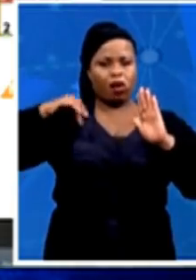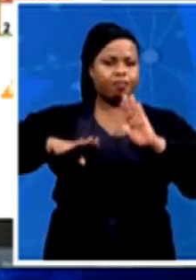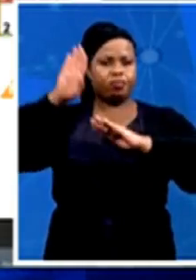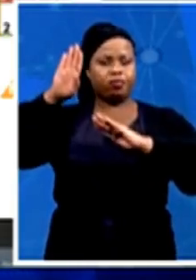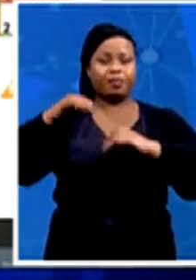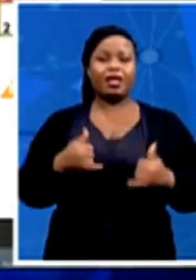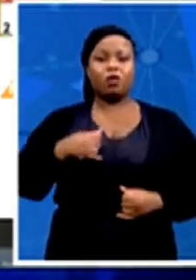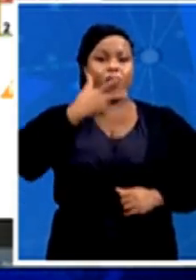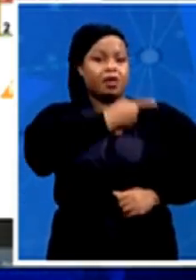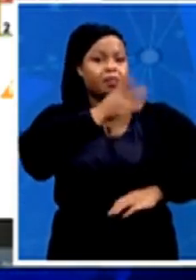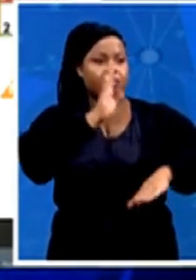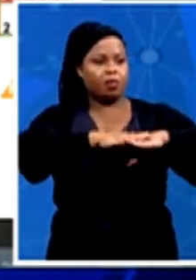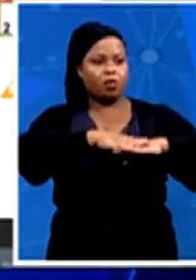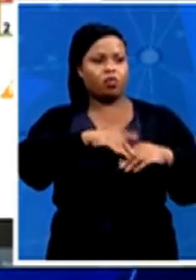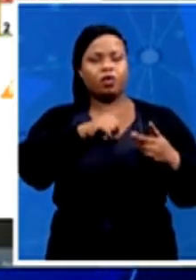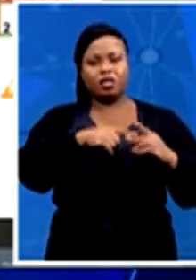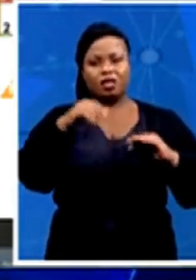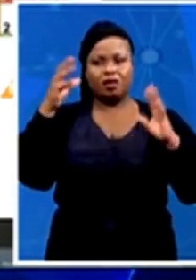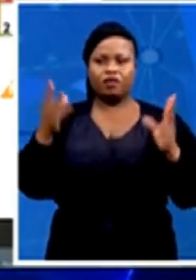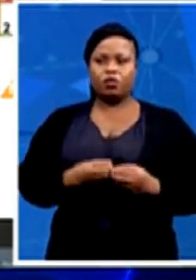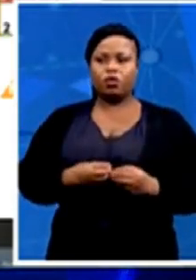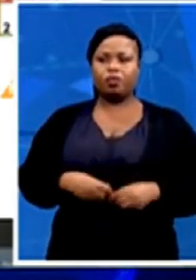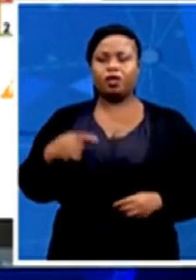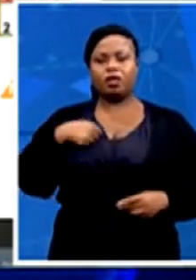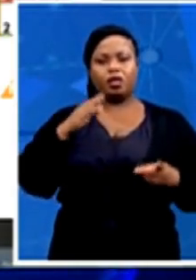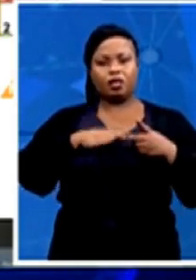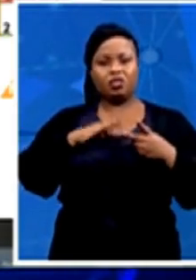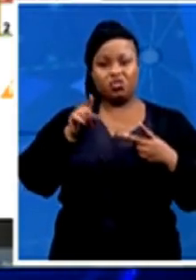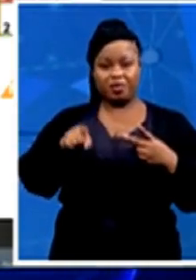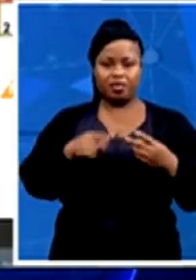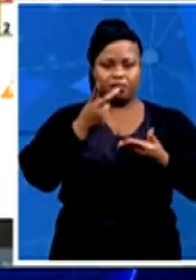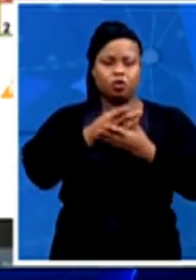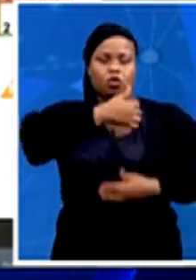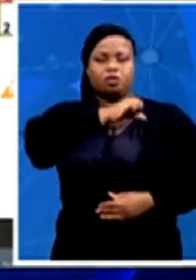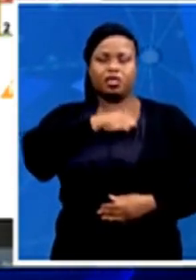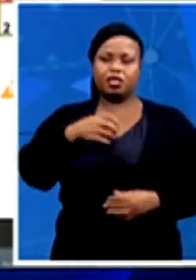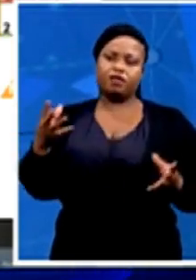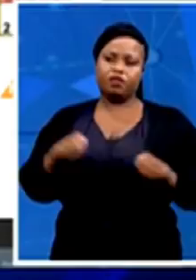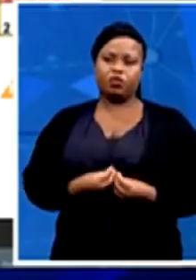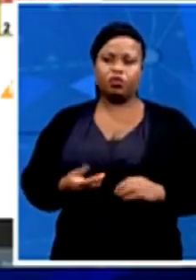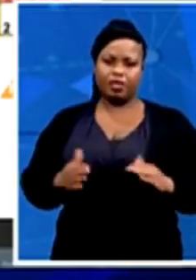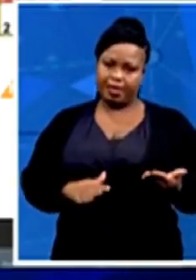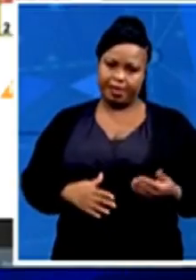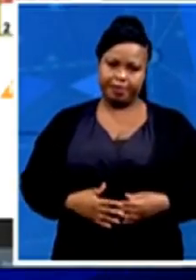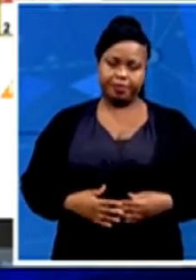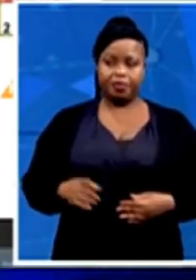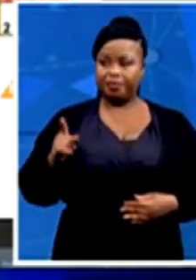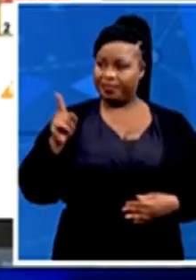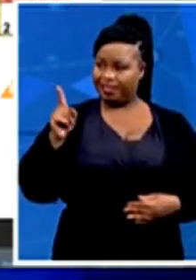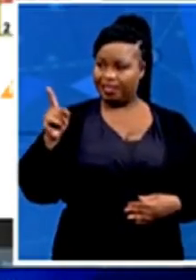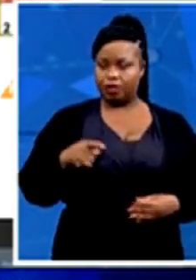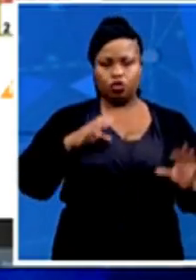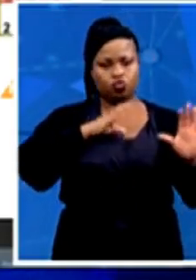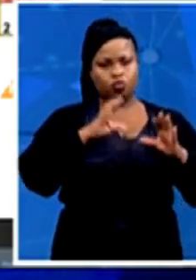people requiring hospitalization, therefore the less people dying. So this is the 4 groups that we will see. 3 groups is phase